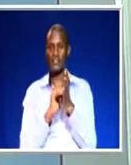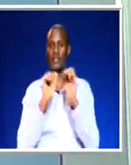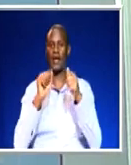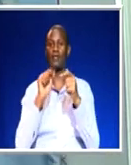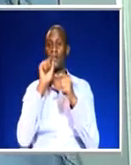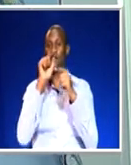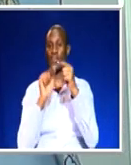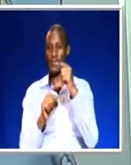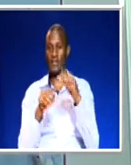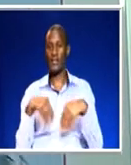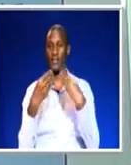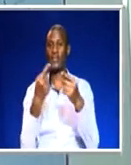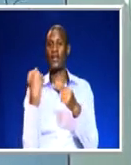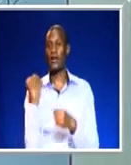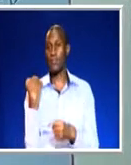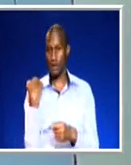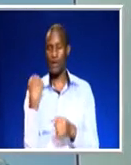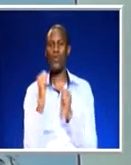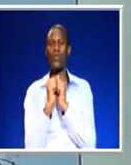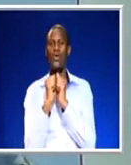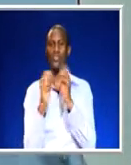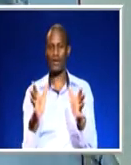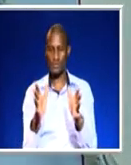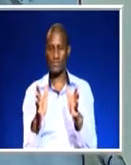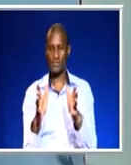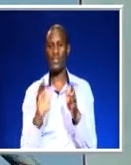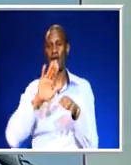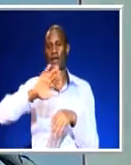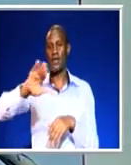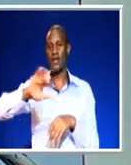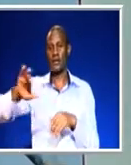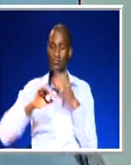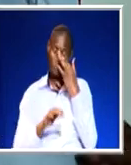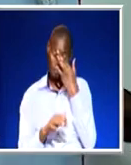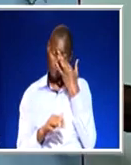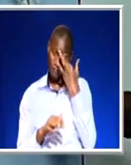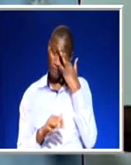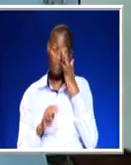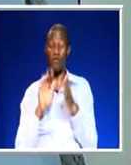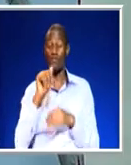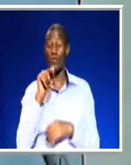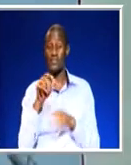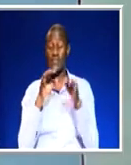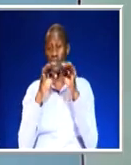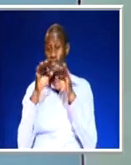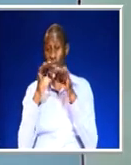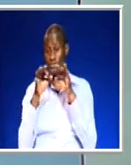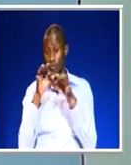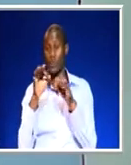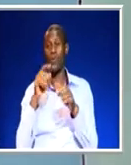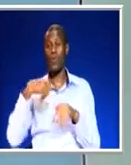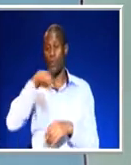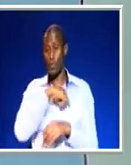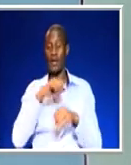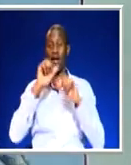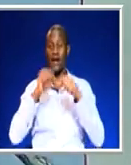the given number without a remainder. From this definition, we can go to the